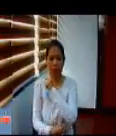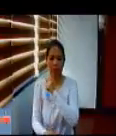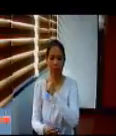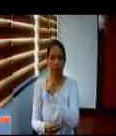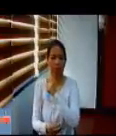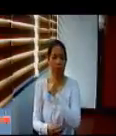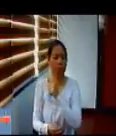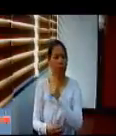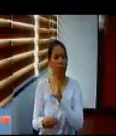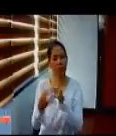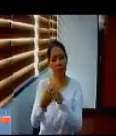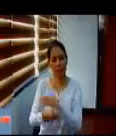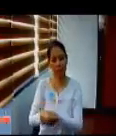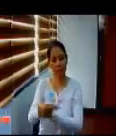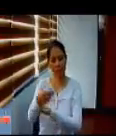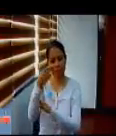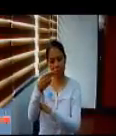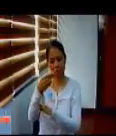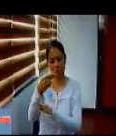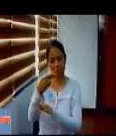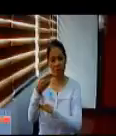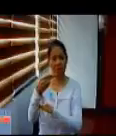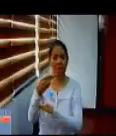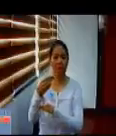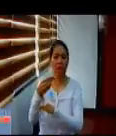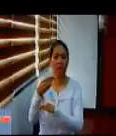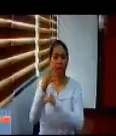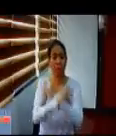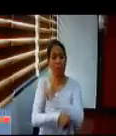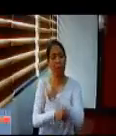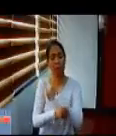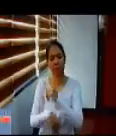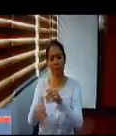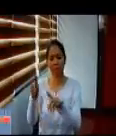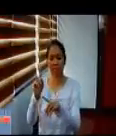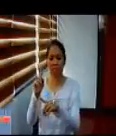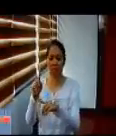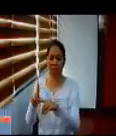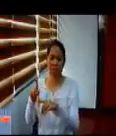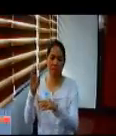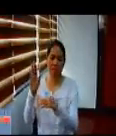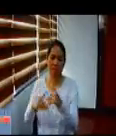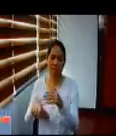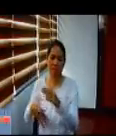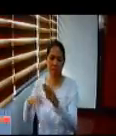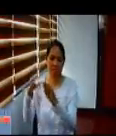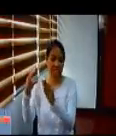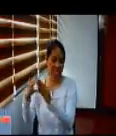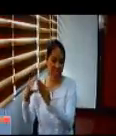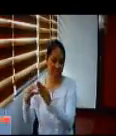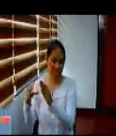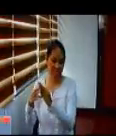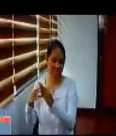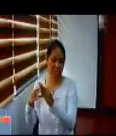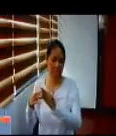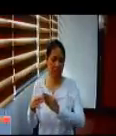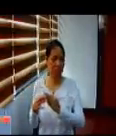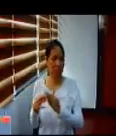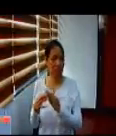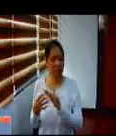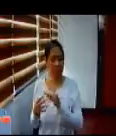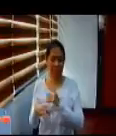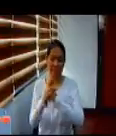is actually higher than the urban areas, which is quite ironic because that's where all of the food, that's